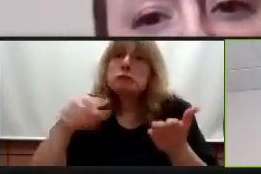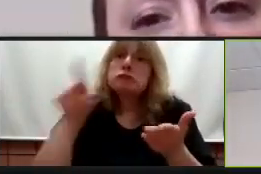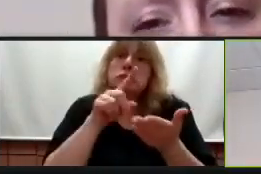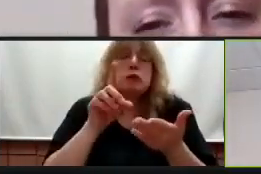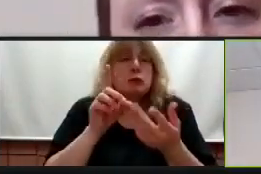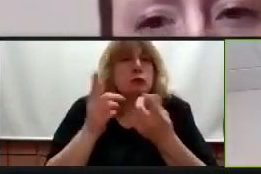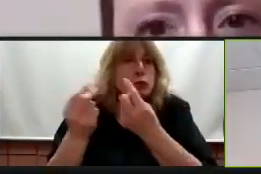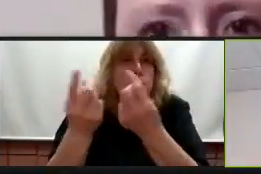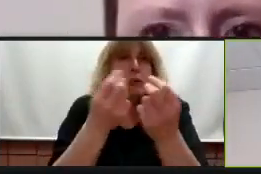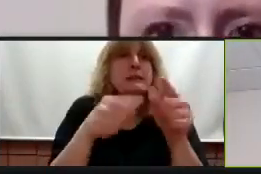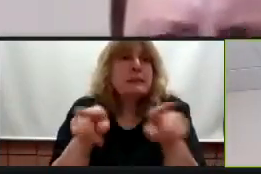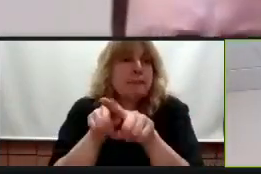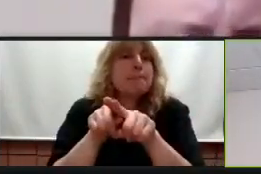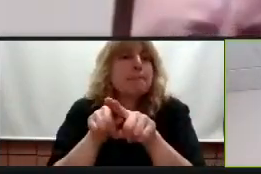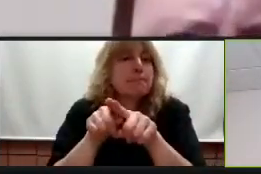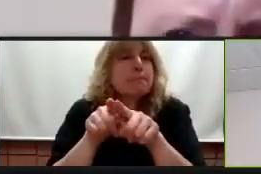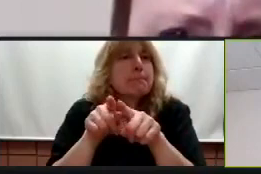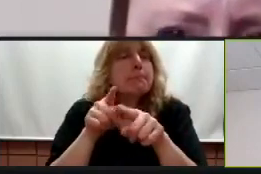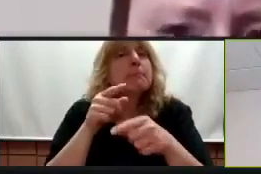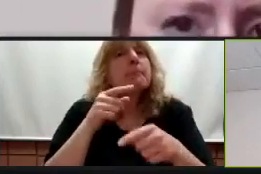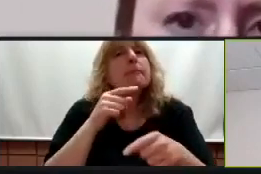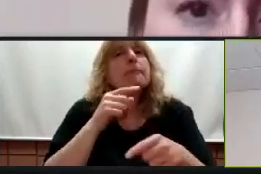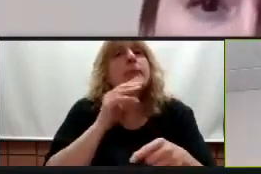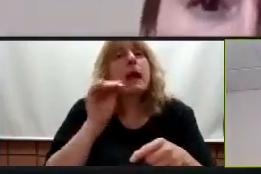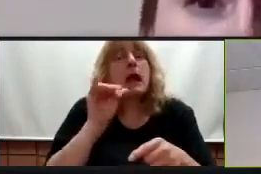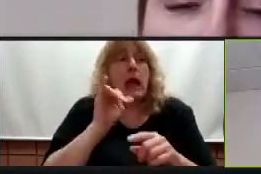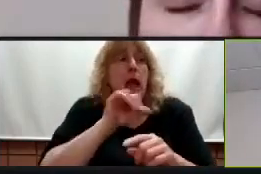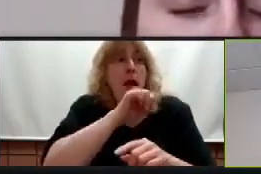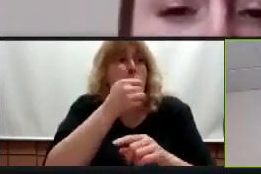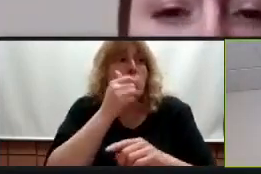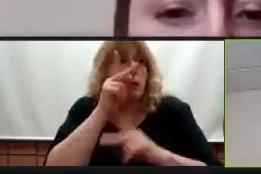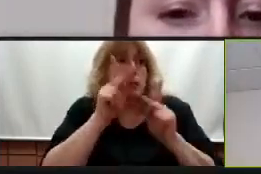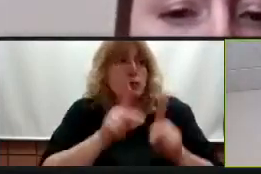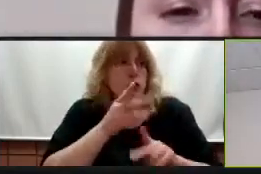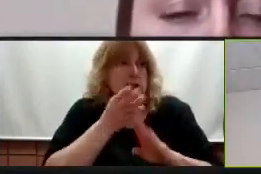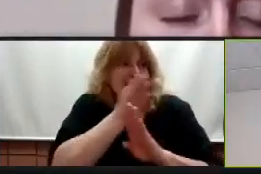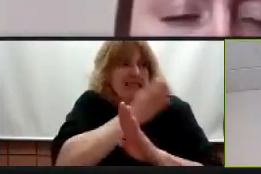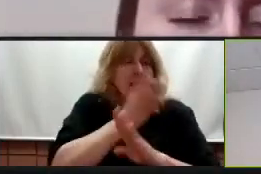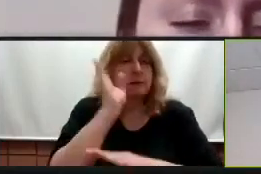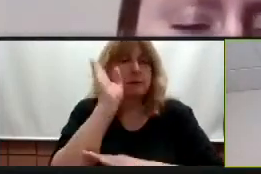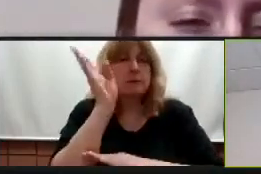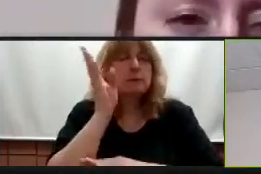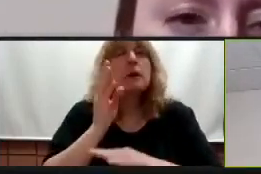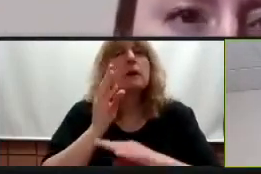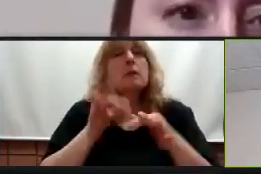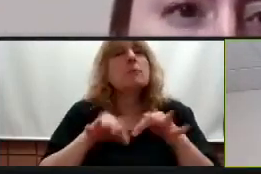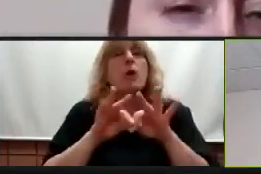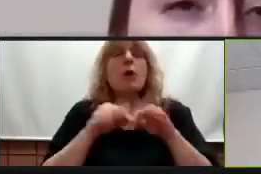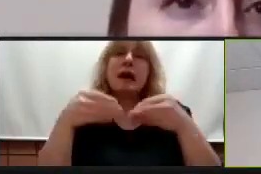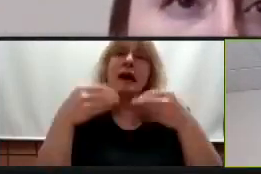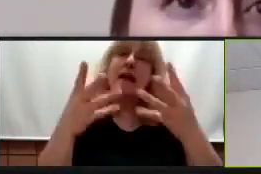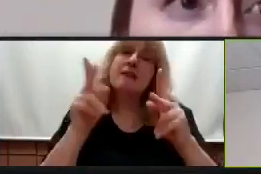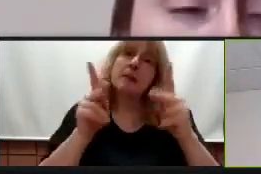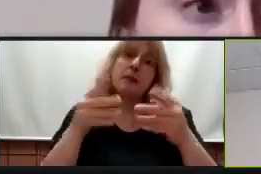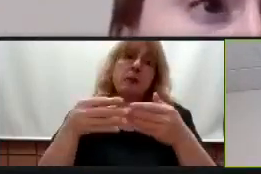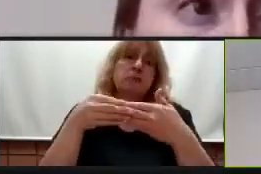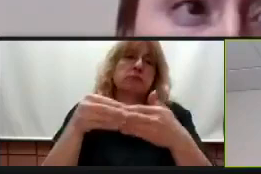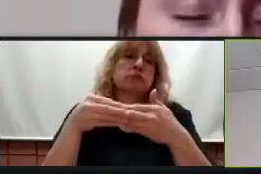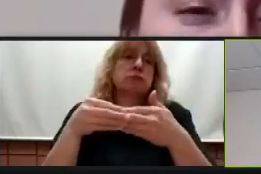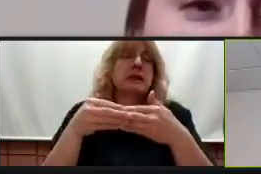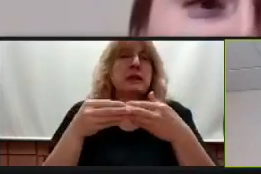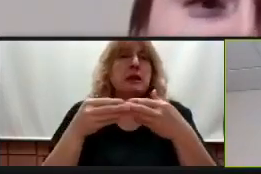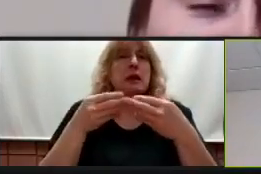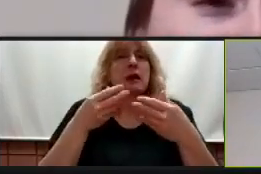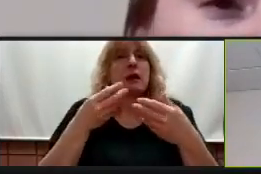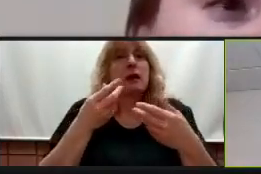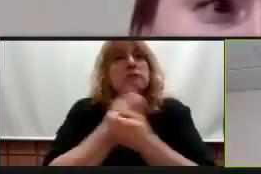again, as one of the other speakers said earlier, just the importance of giving people grace, giving ourselves